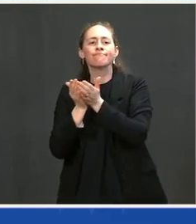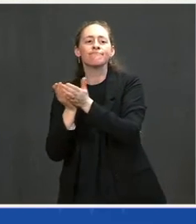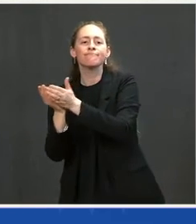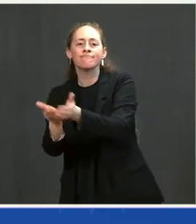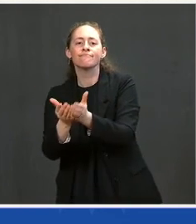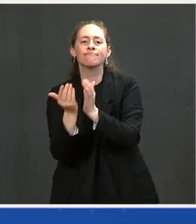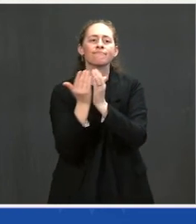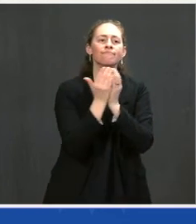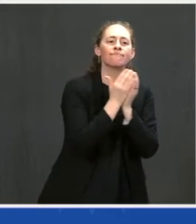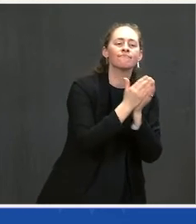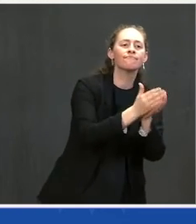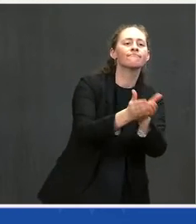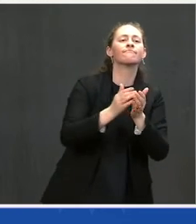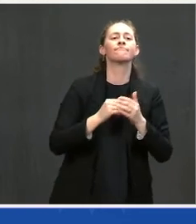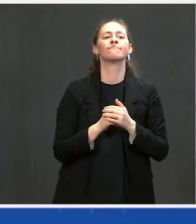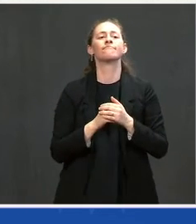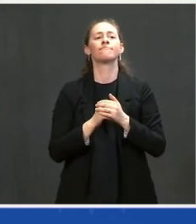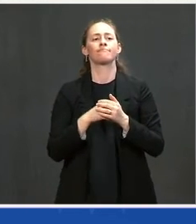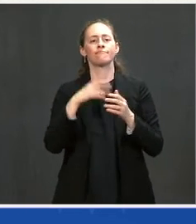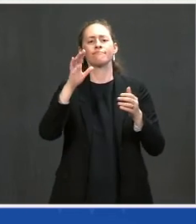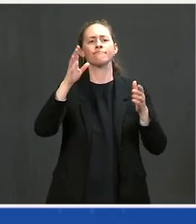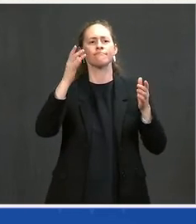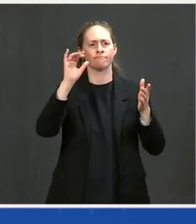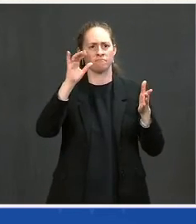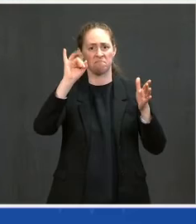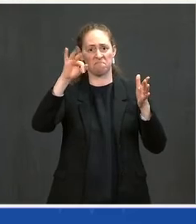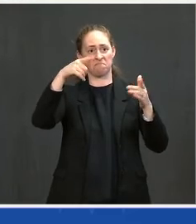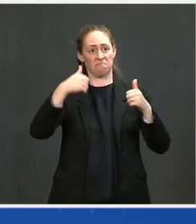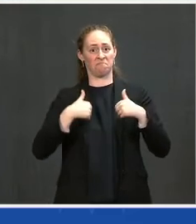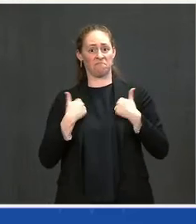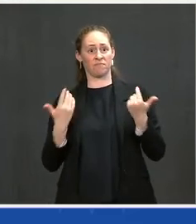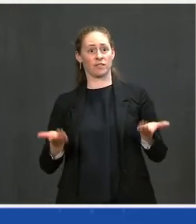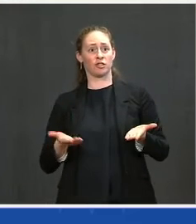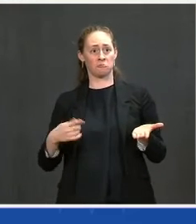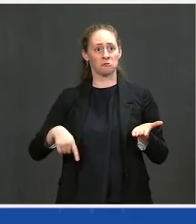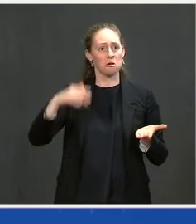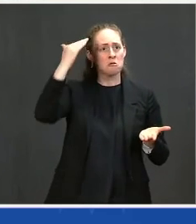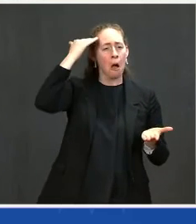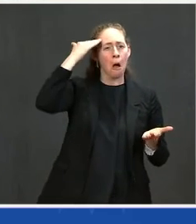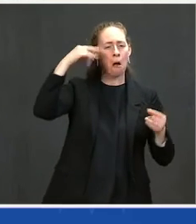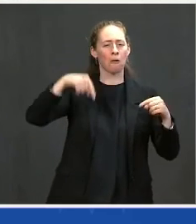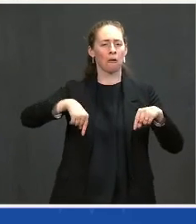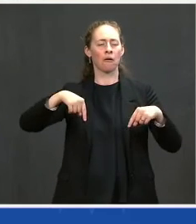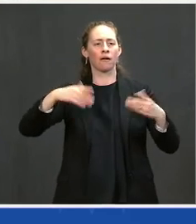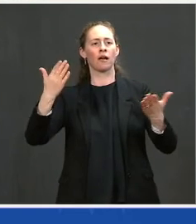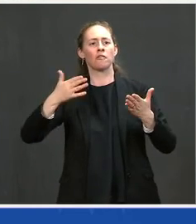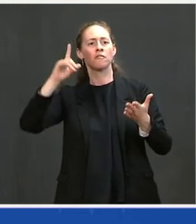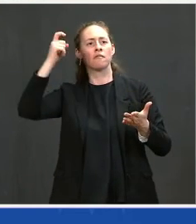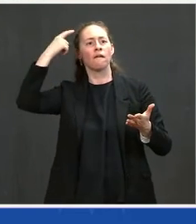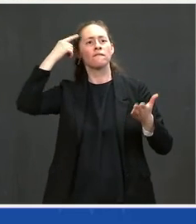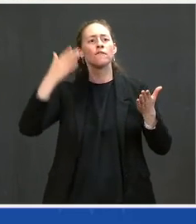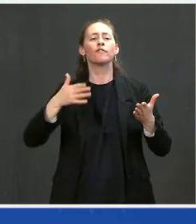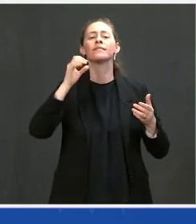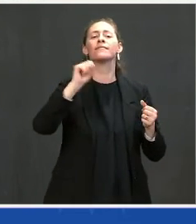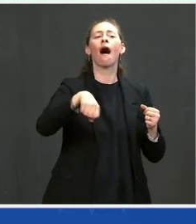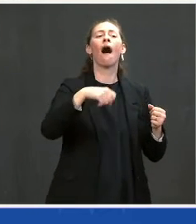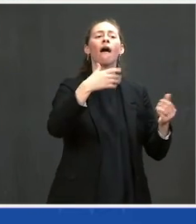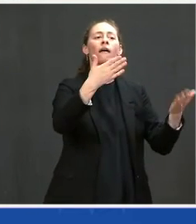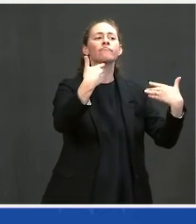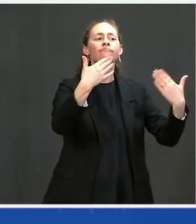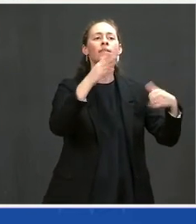ever local reporters and you found your governor or mayor trying to attract business to your community, what's the first thing the business